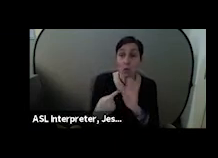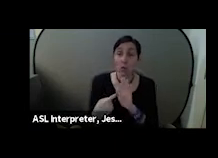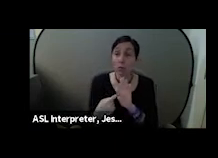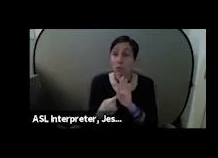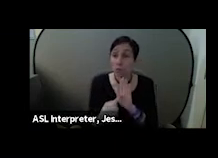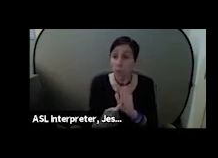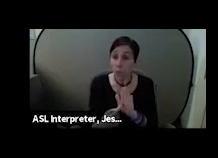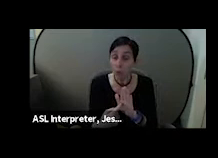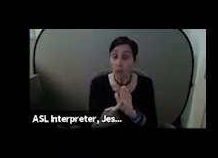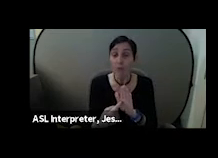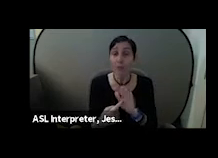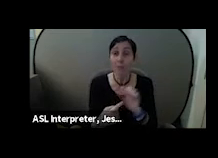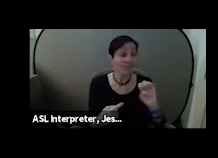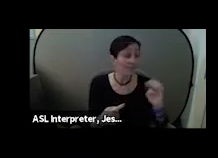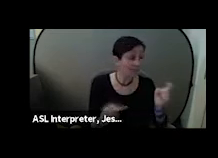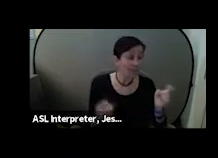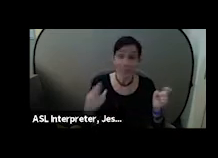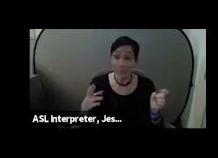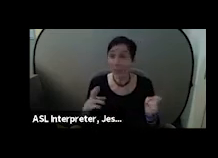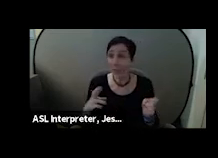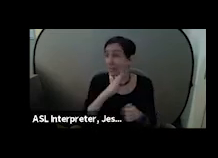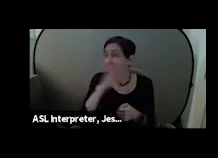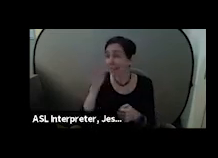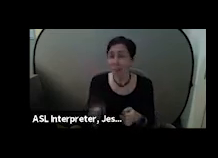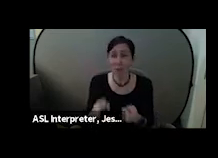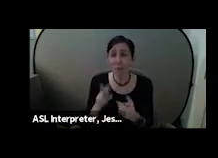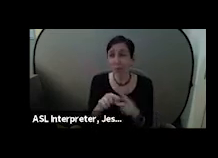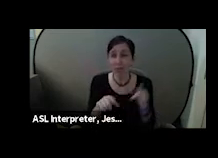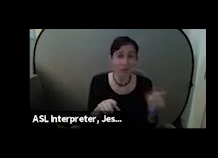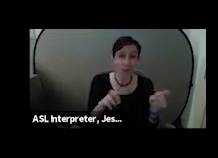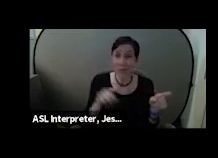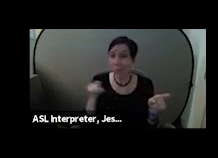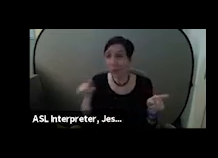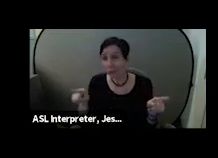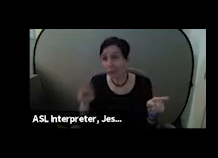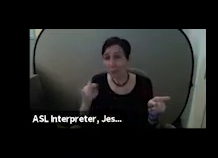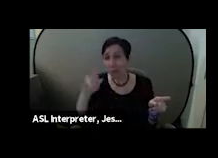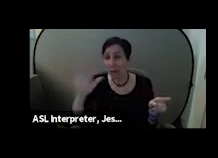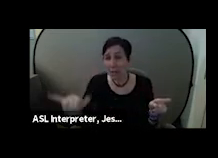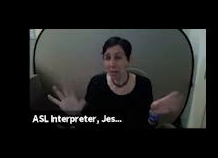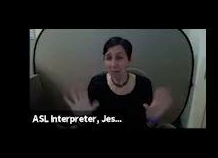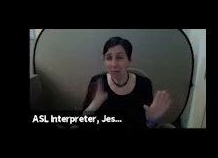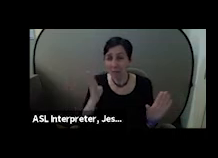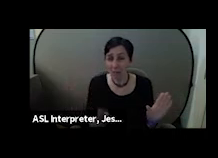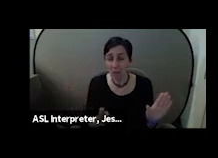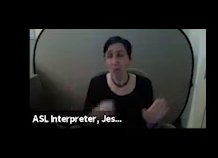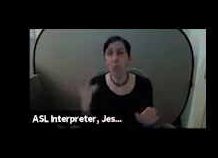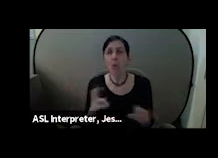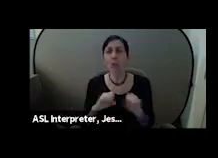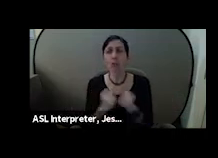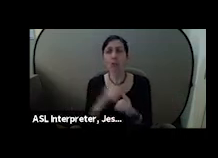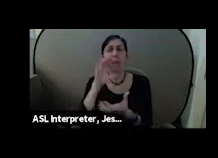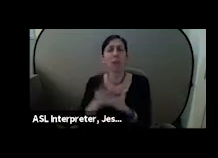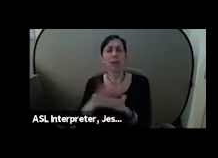been binary, contrary to what most people across the board in Western society